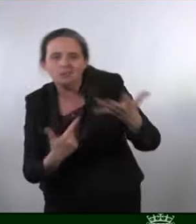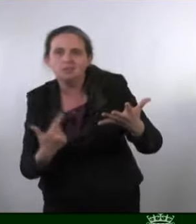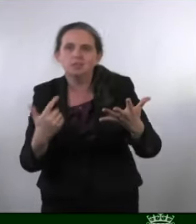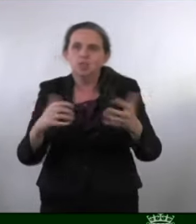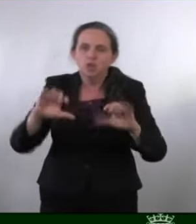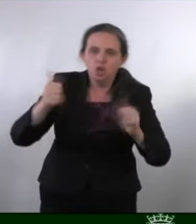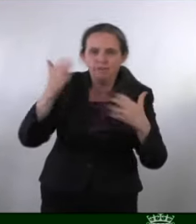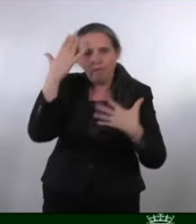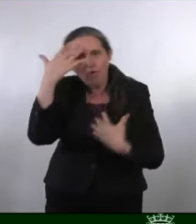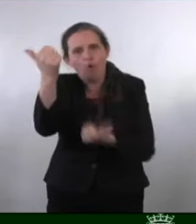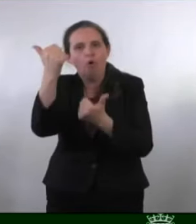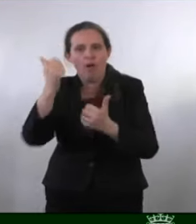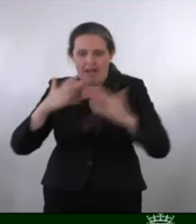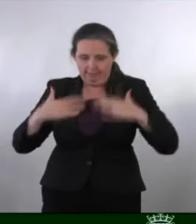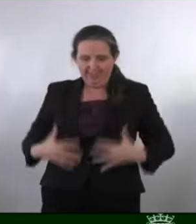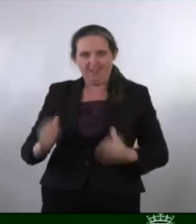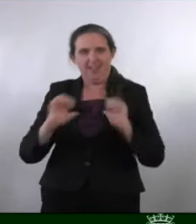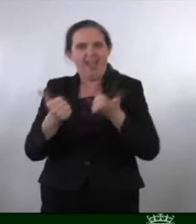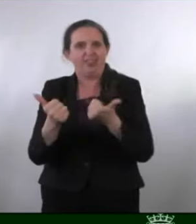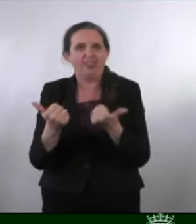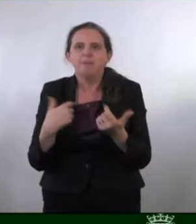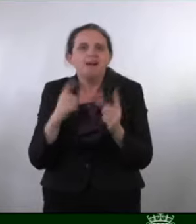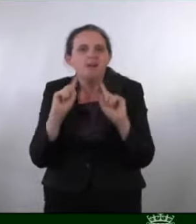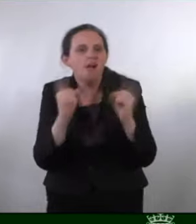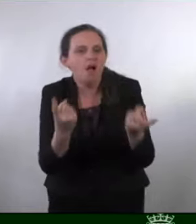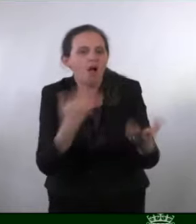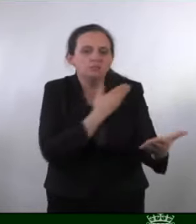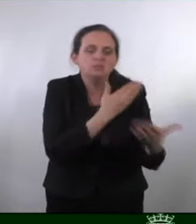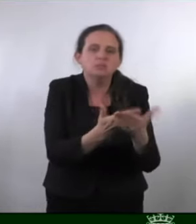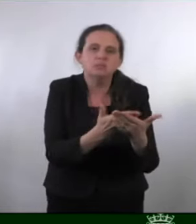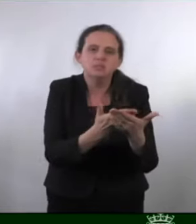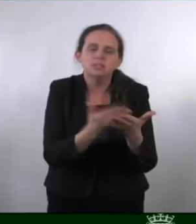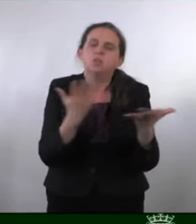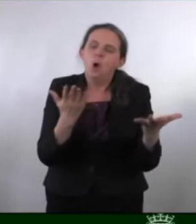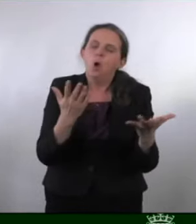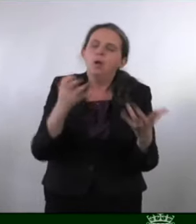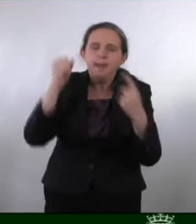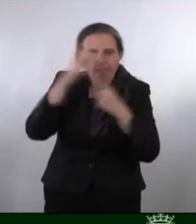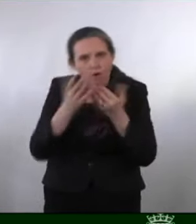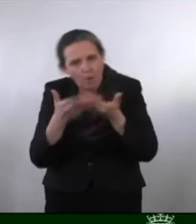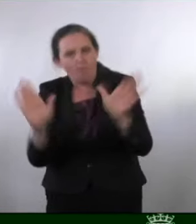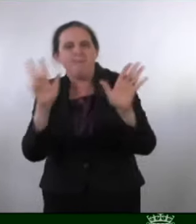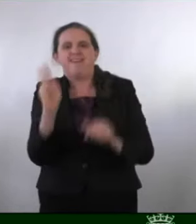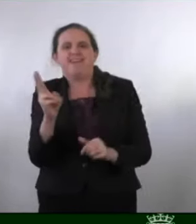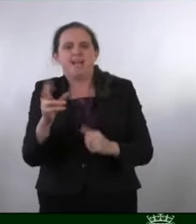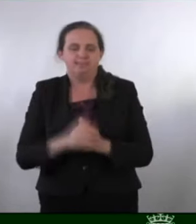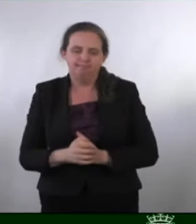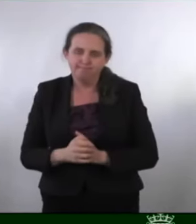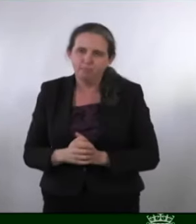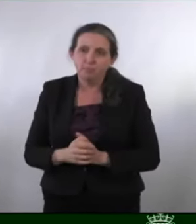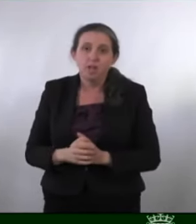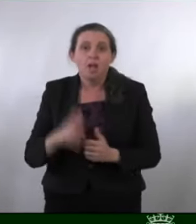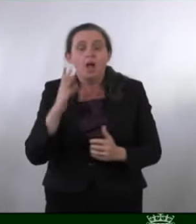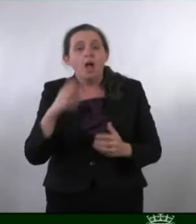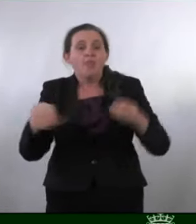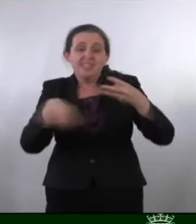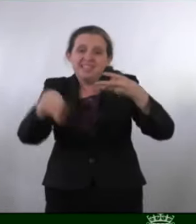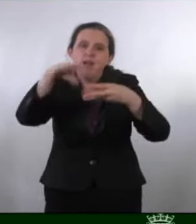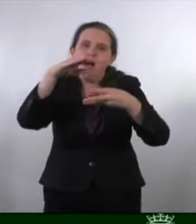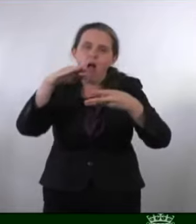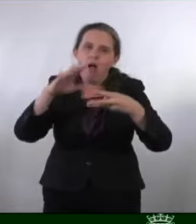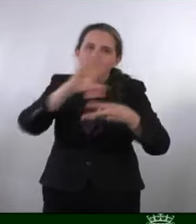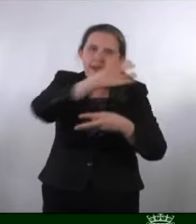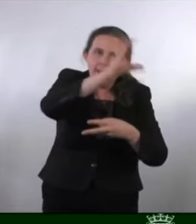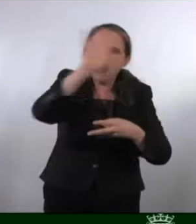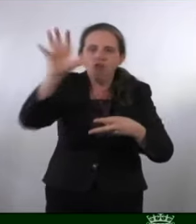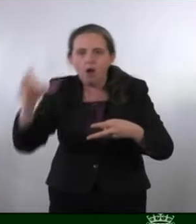glad that we've been able to do that. When it comes to the geography of the application of the tiers, of course we've